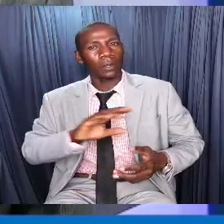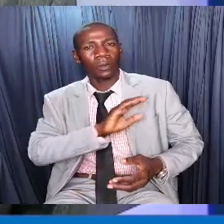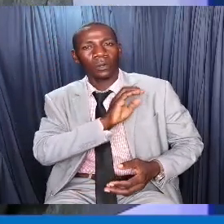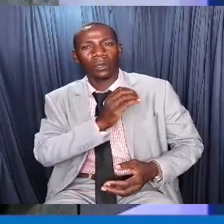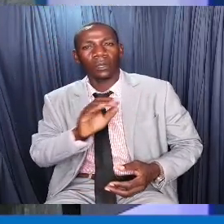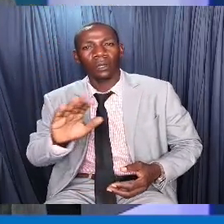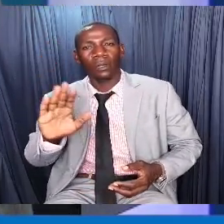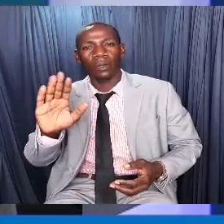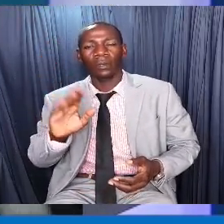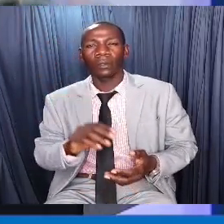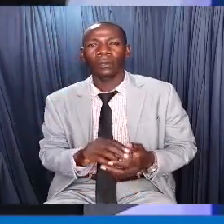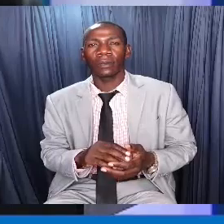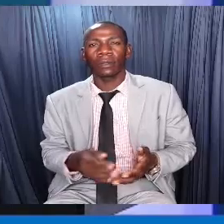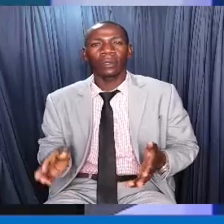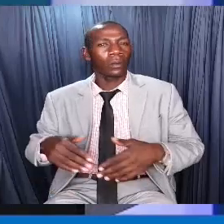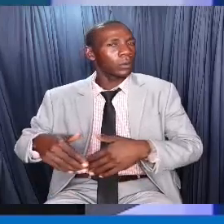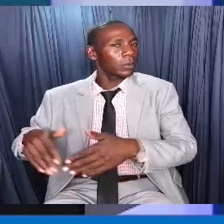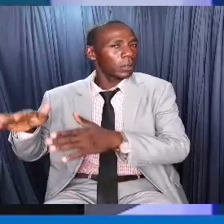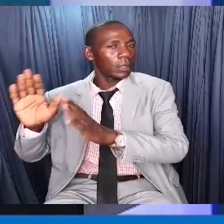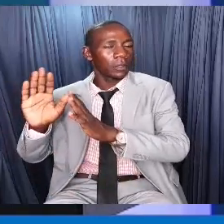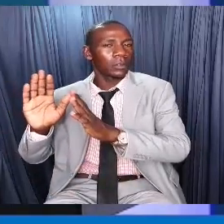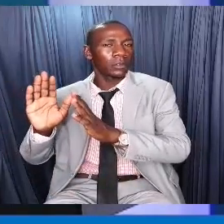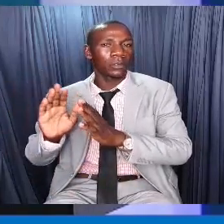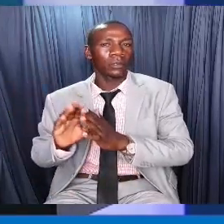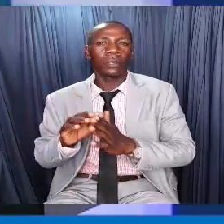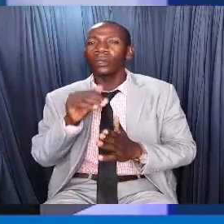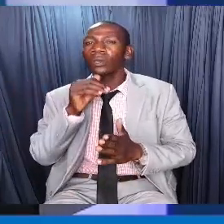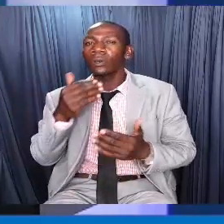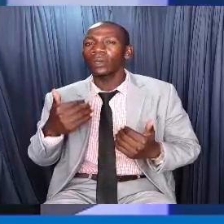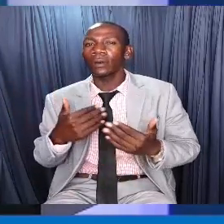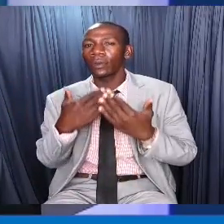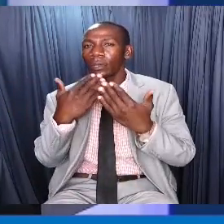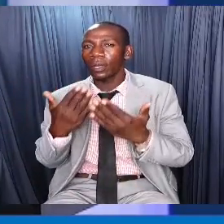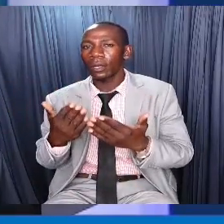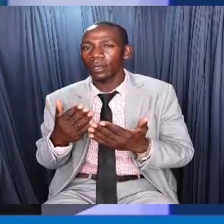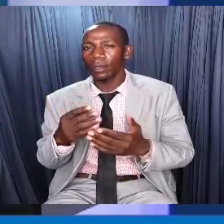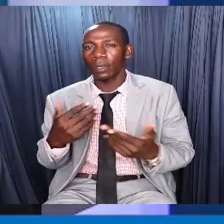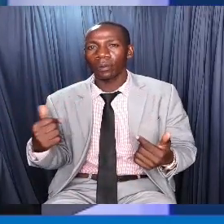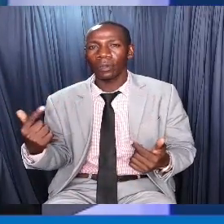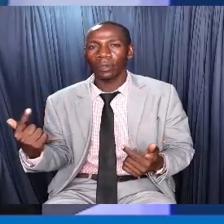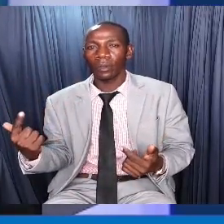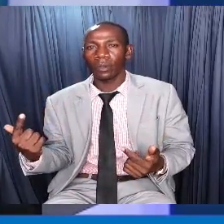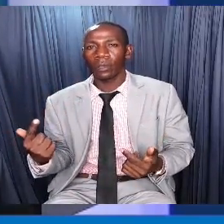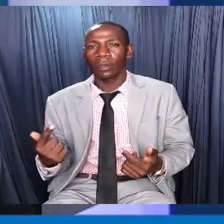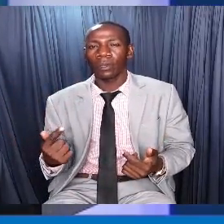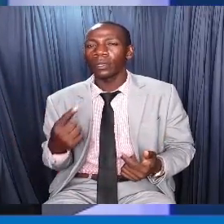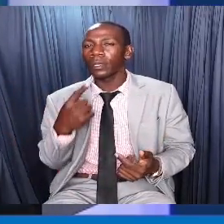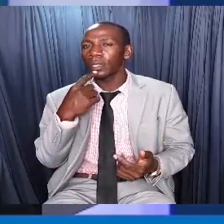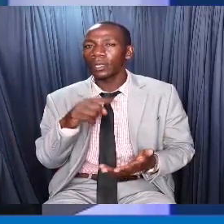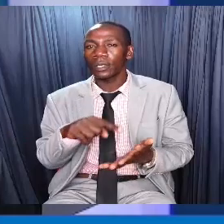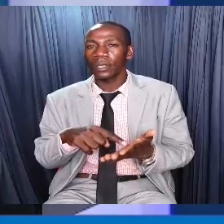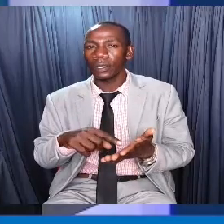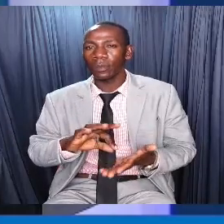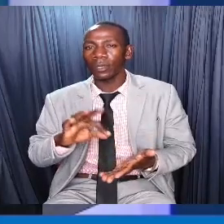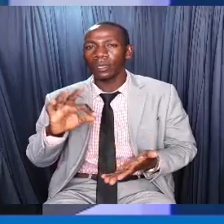own authority. Anaenda zake. He'll go his way. Hana kushukuru yeye. He doesn't thank anybody. Ndio nikasema hii roho hii. That's